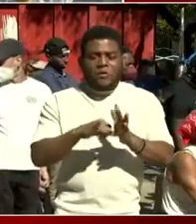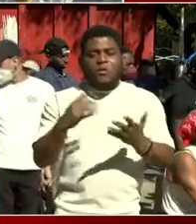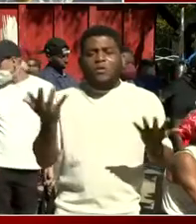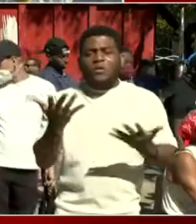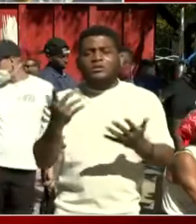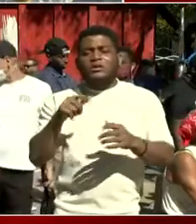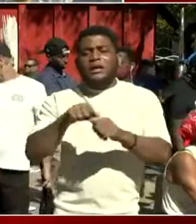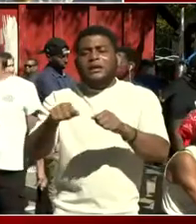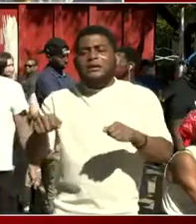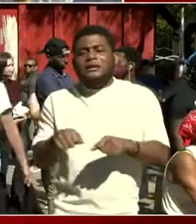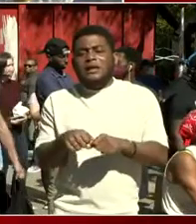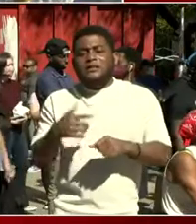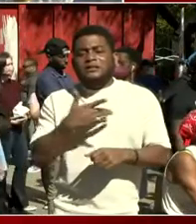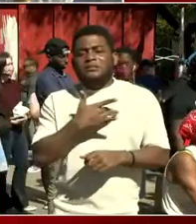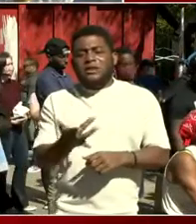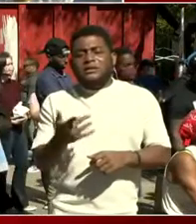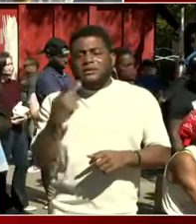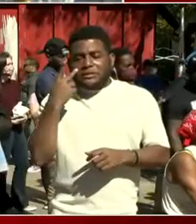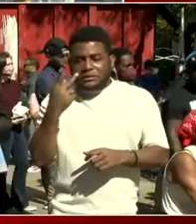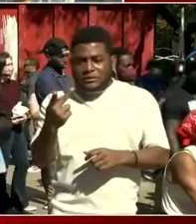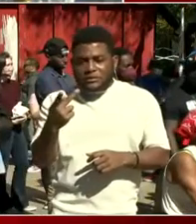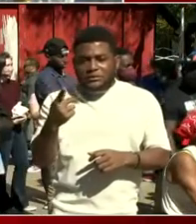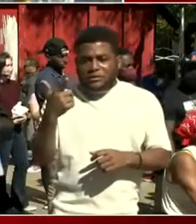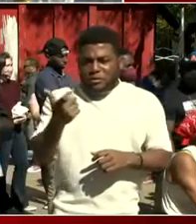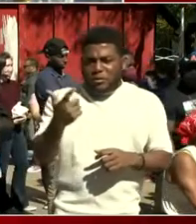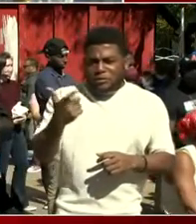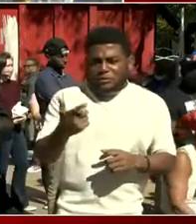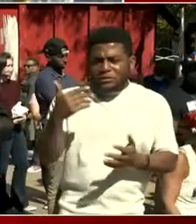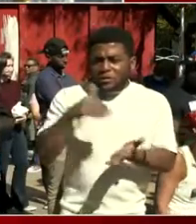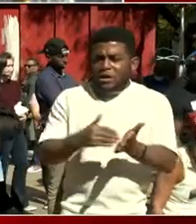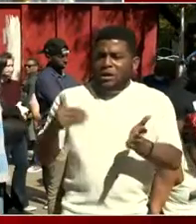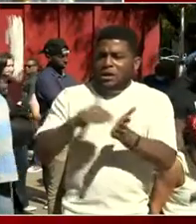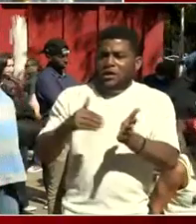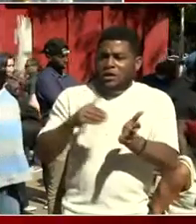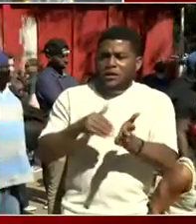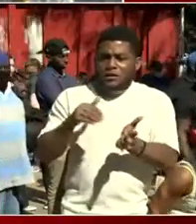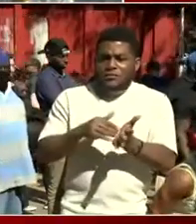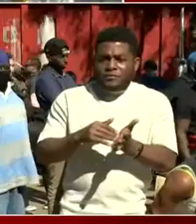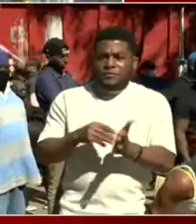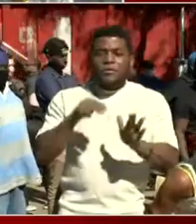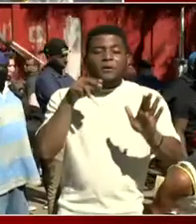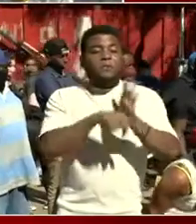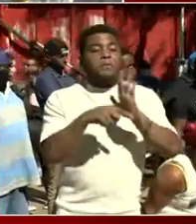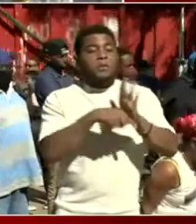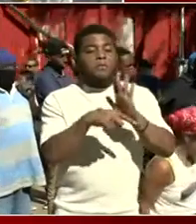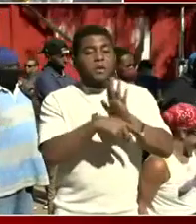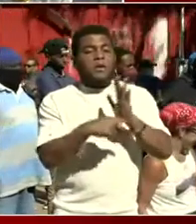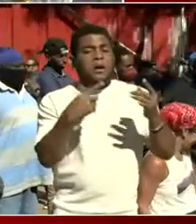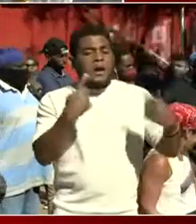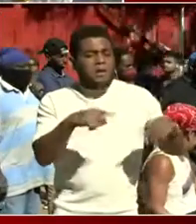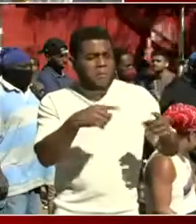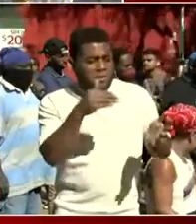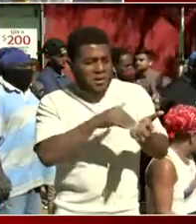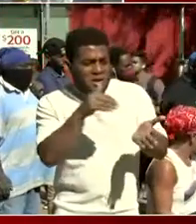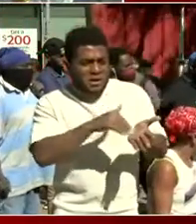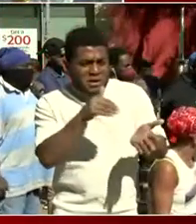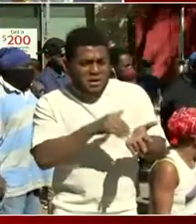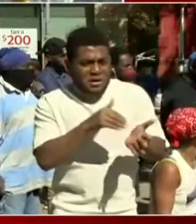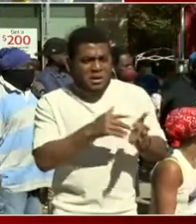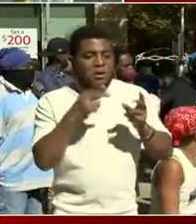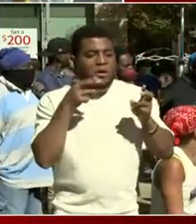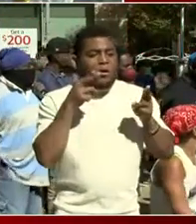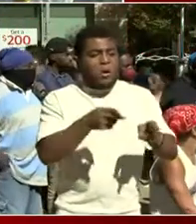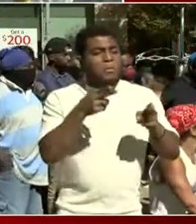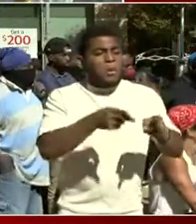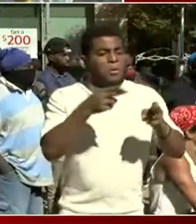see, repeat gunshots, homicides, robberies, etc., and focus in on those areas. Now,